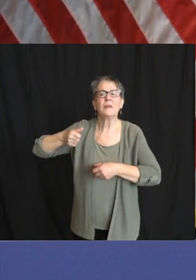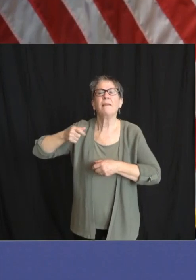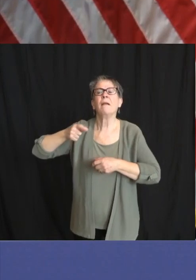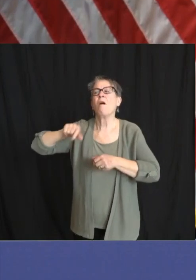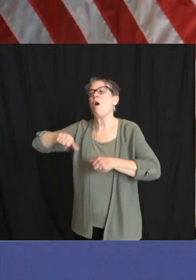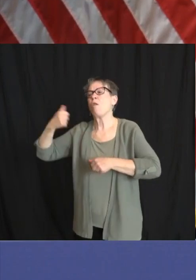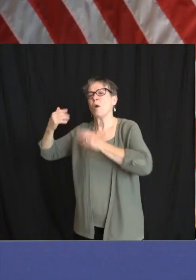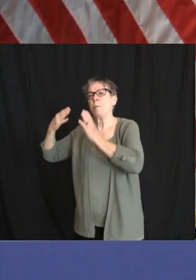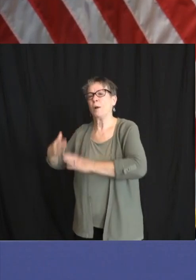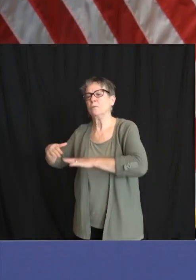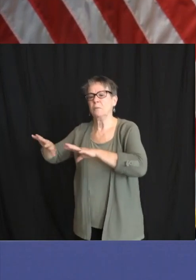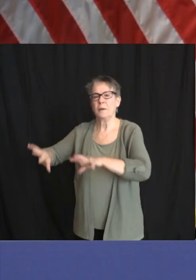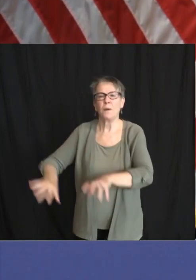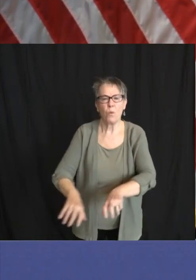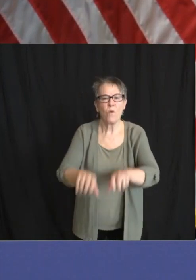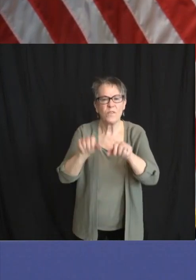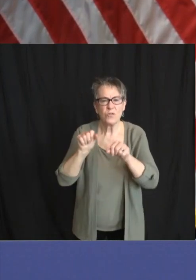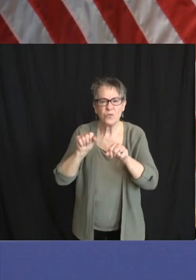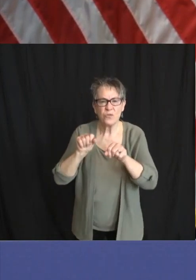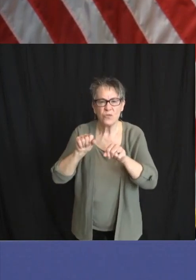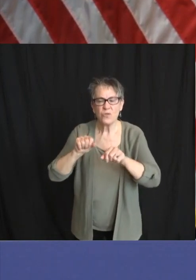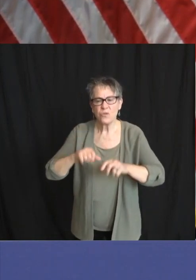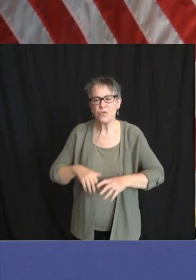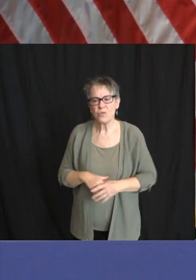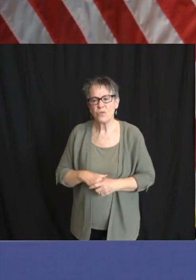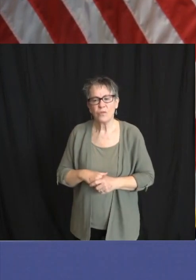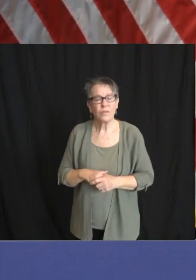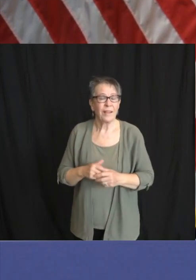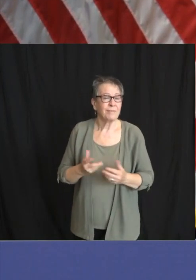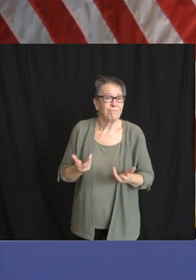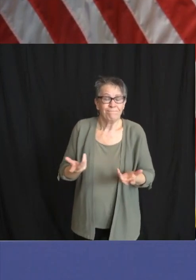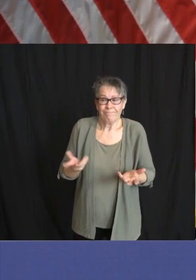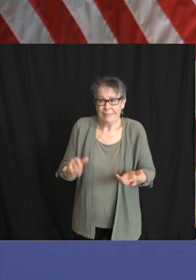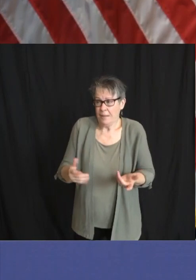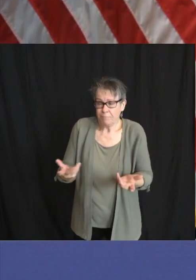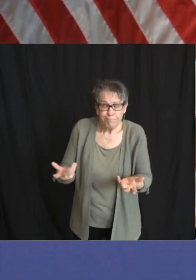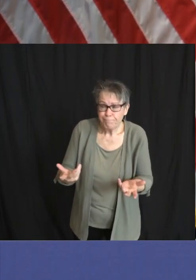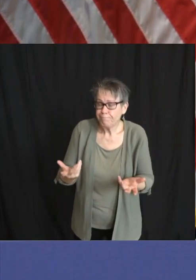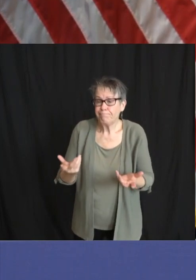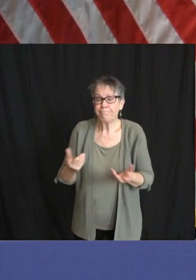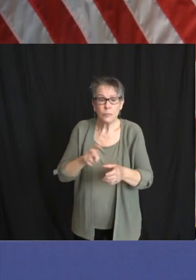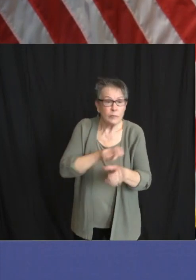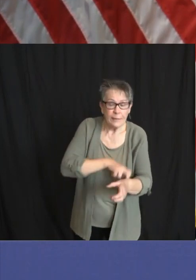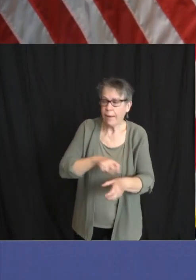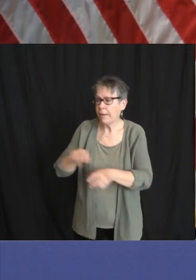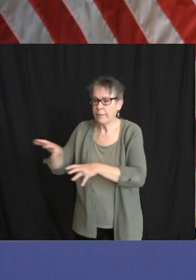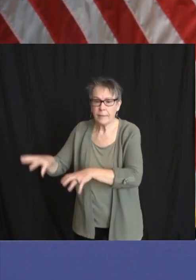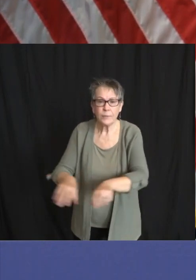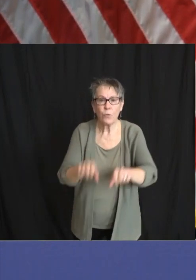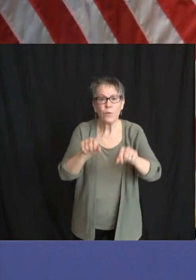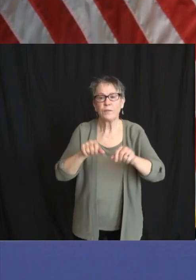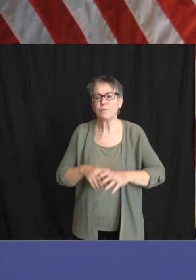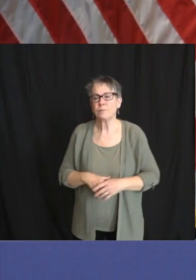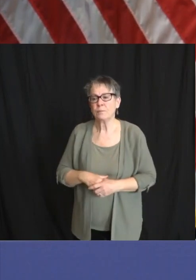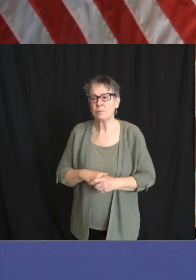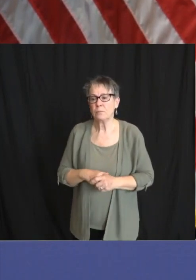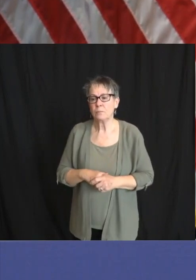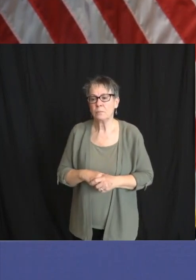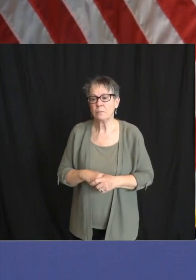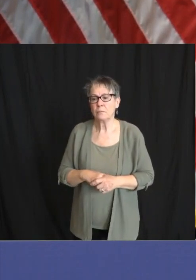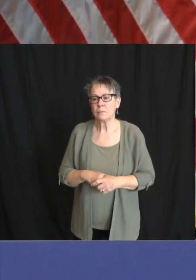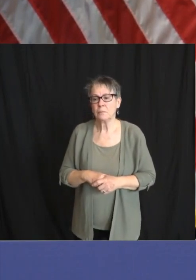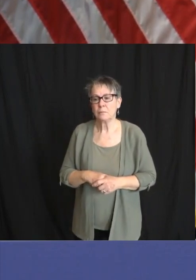color on that, Elise. The only thing I would say, and Judy can come in here behind me, the VA is in